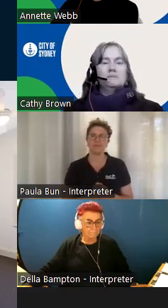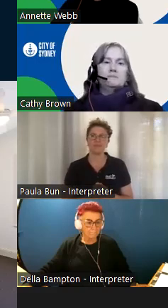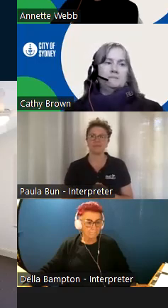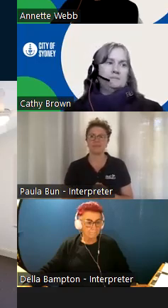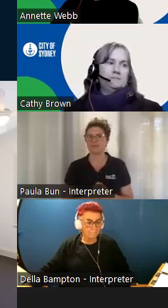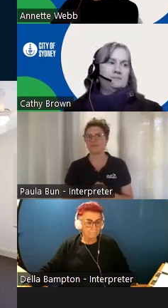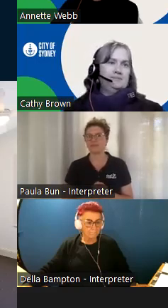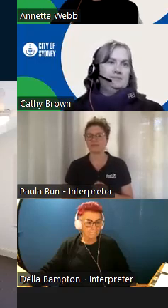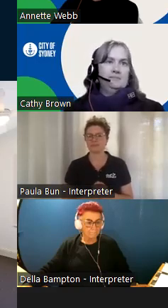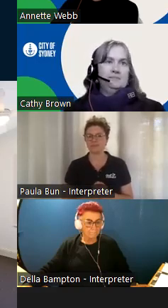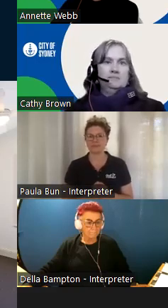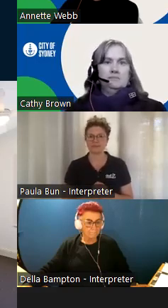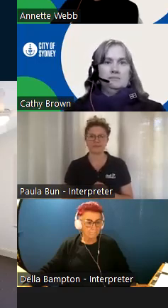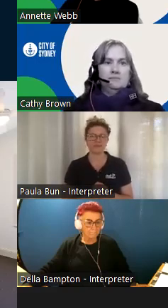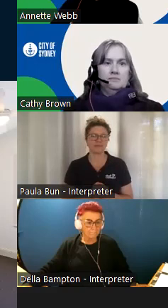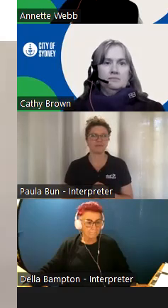tour.